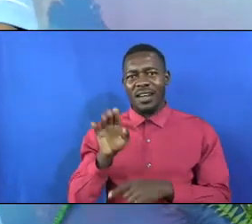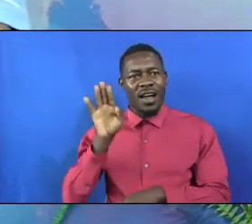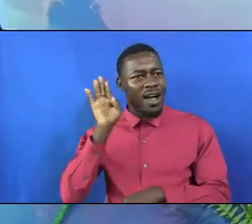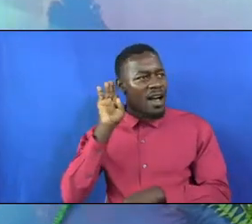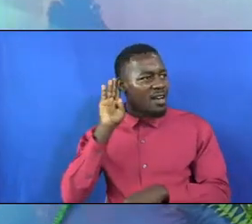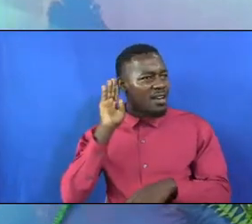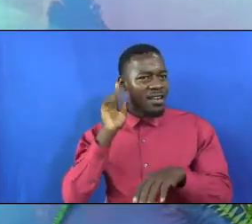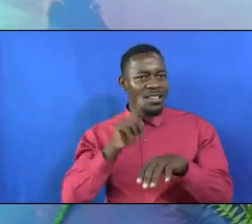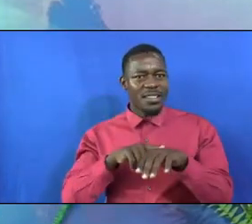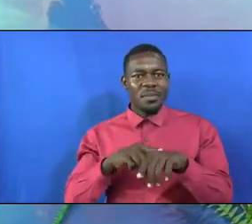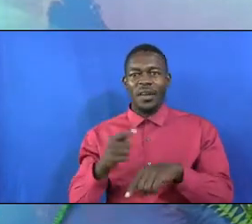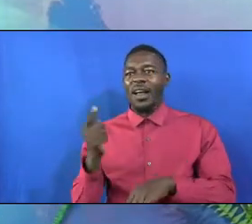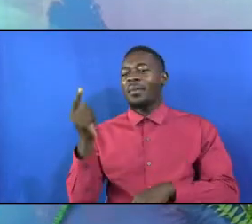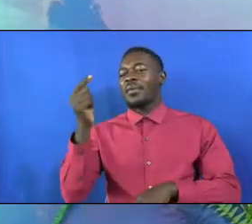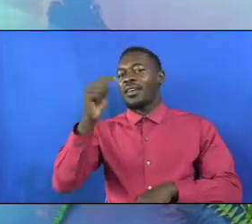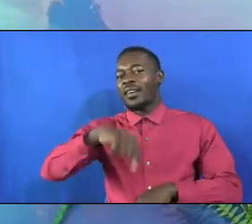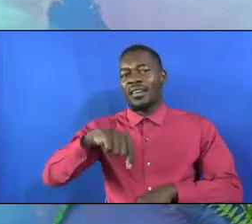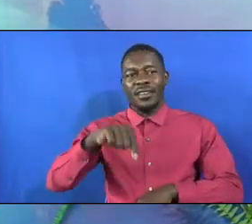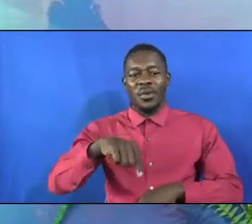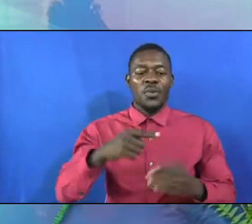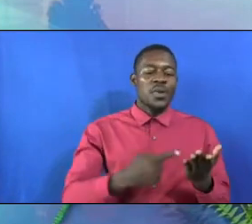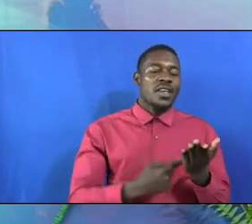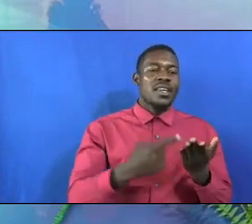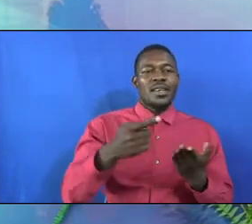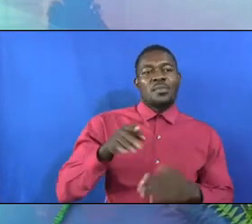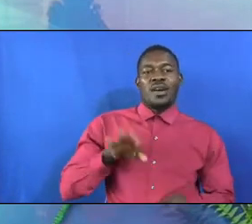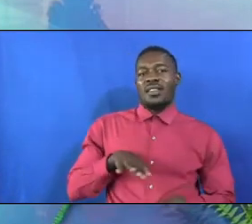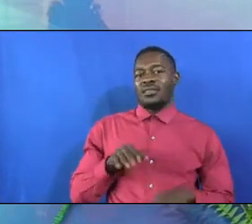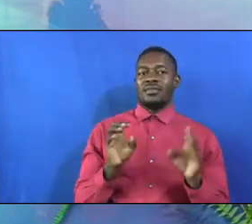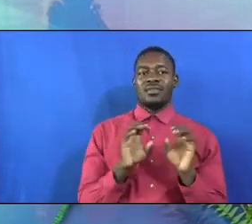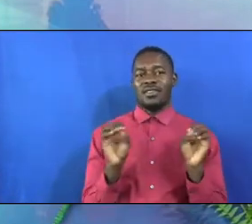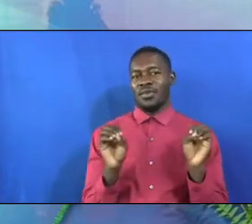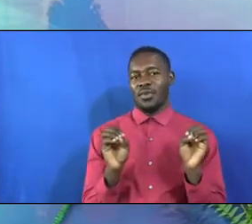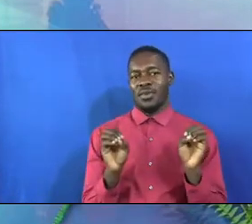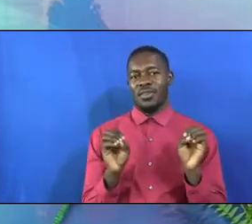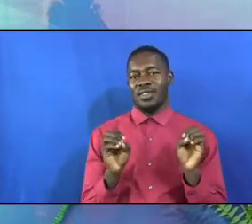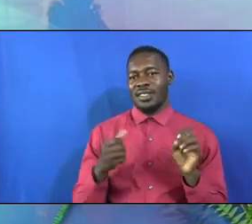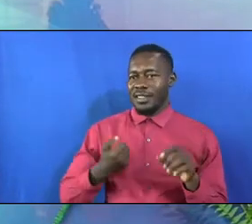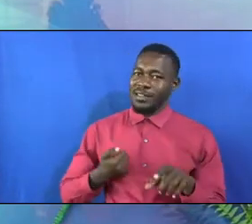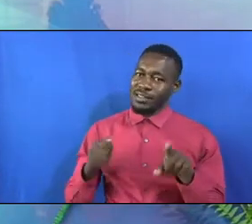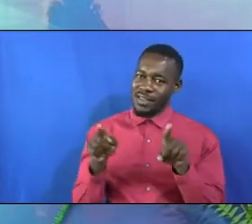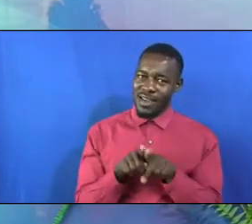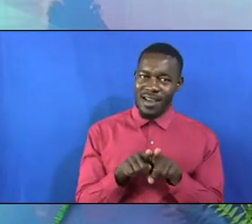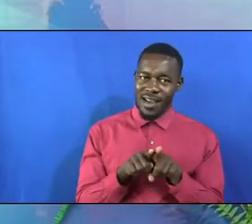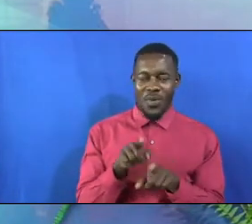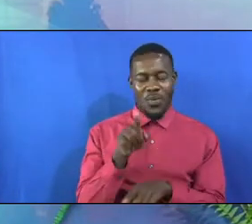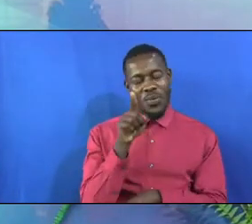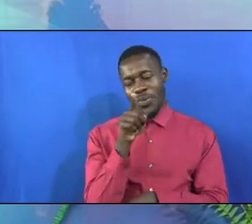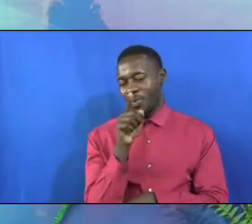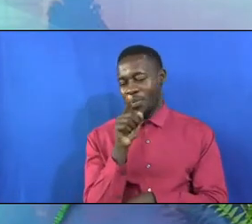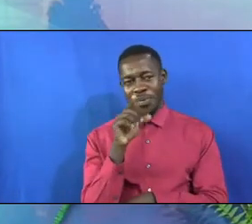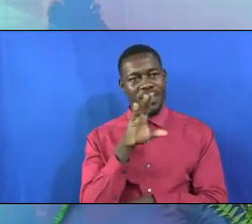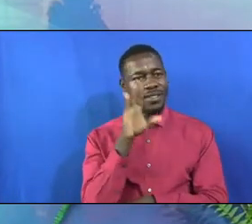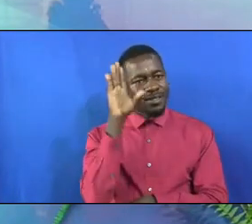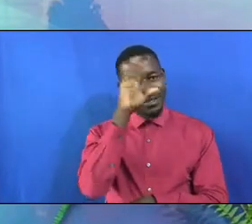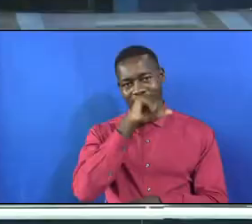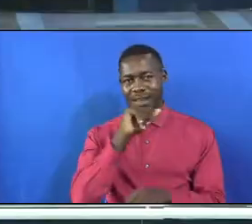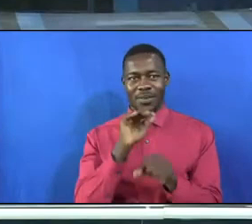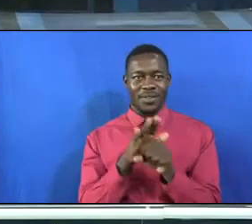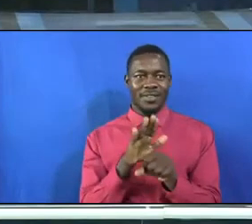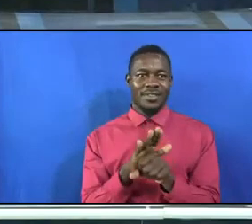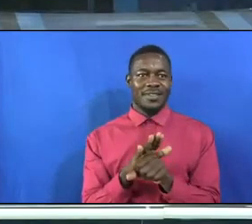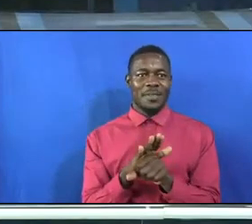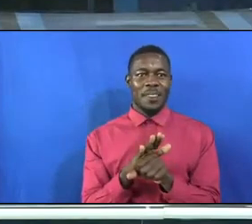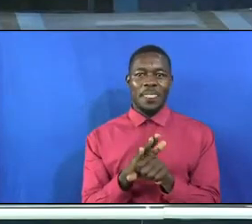opportunity to attend one day of a week of emphasis. My sisters, you do not know what you miss. So